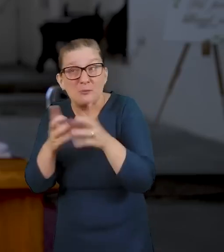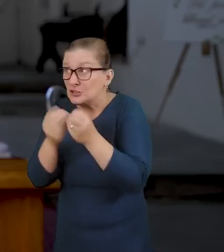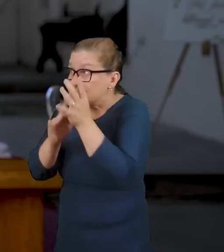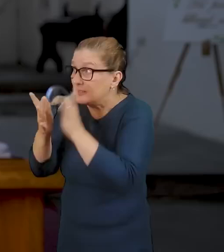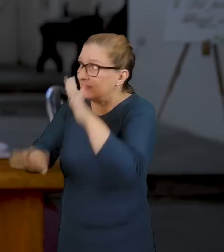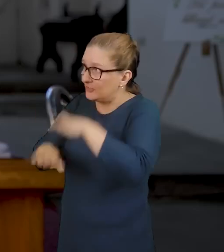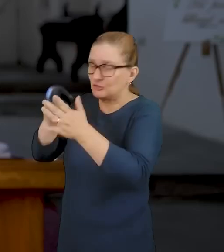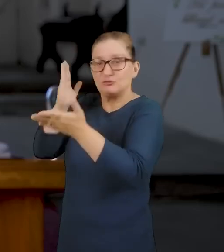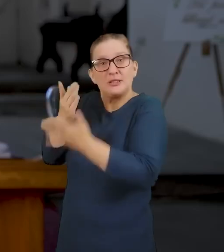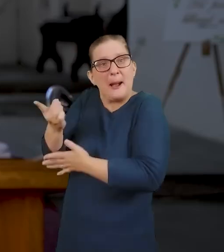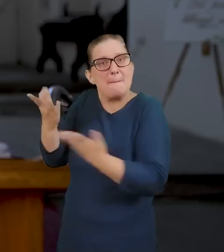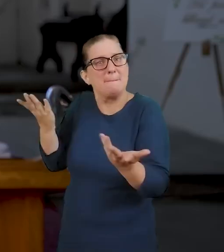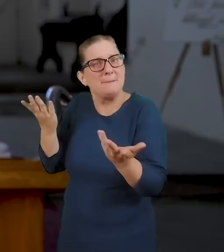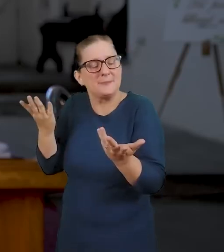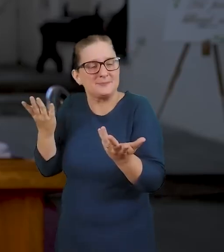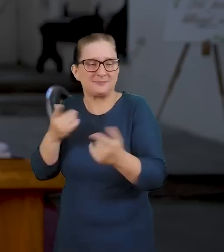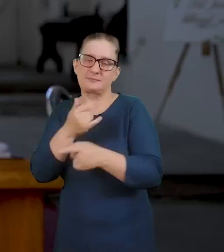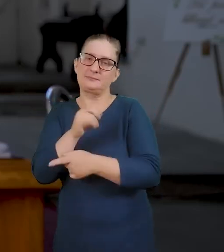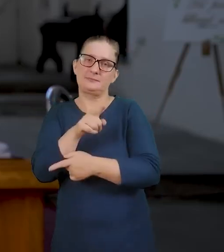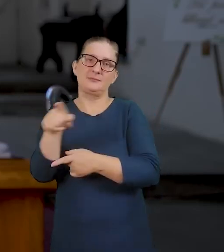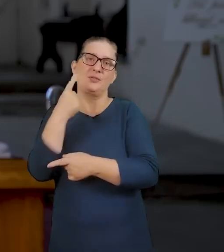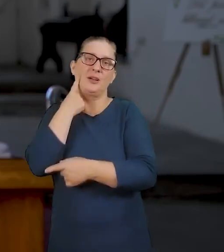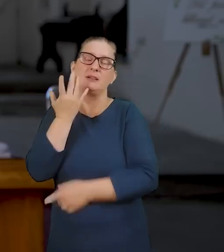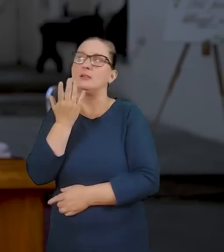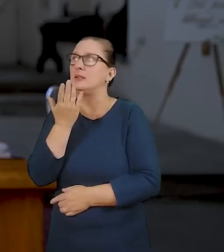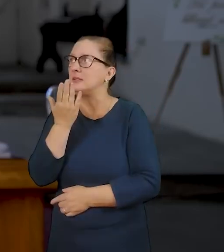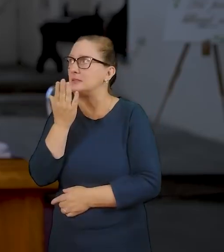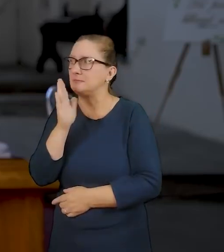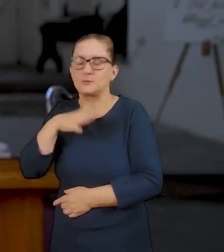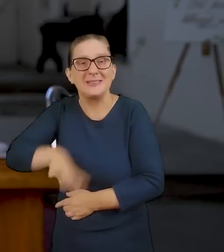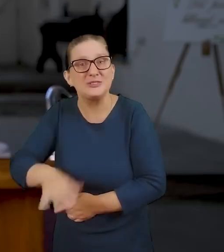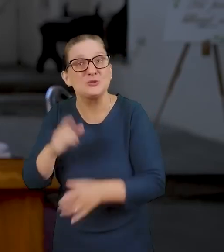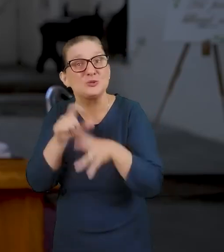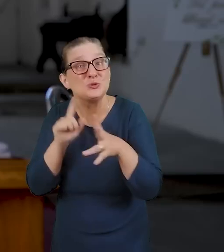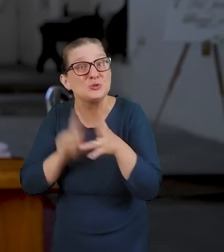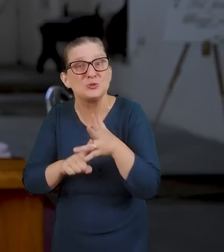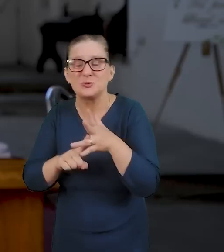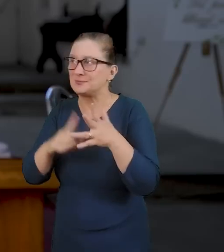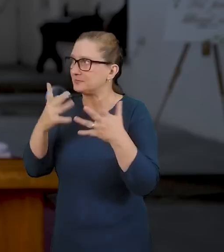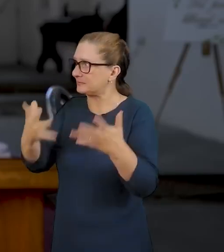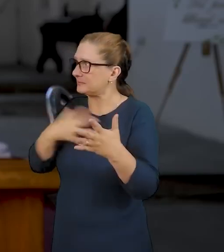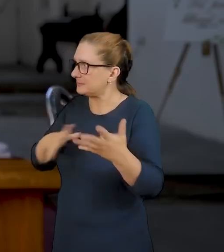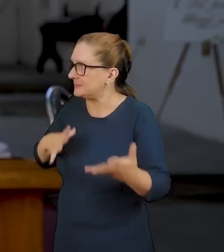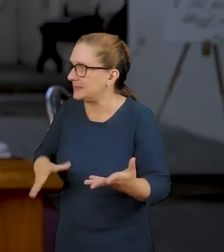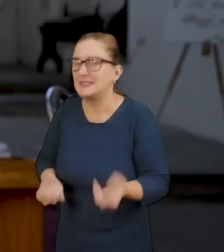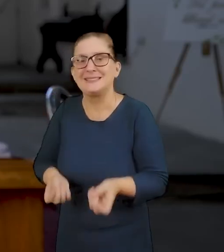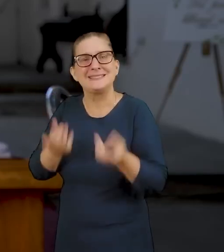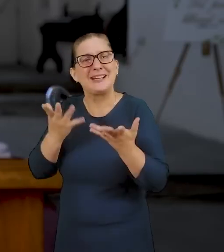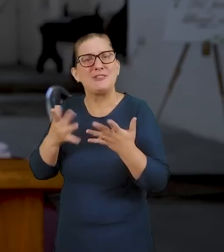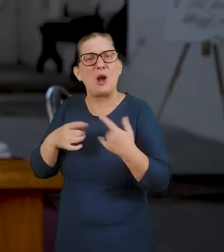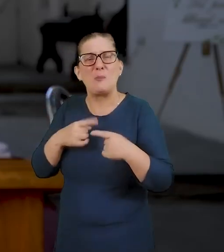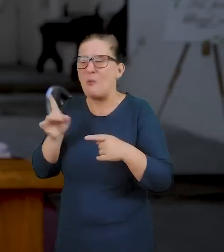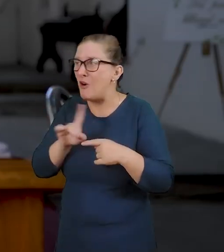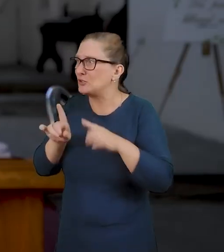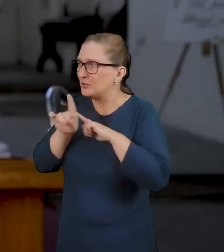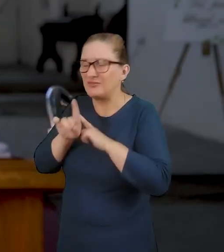caregiver. Are we like that with Jesus? You might be thinking now, oh gosh, what do I need to do?